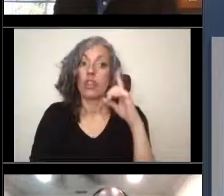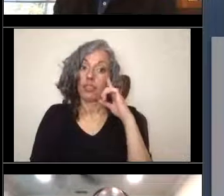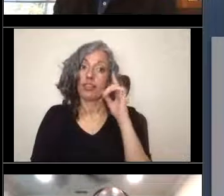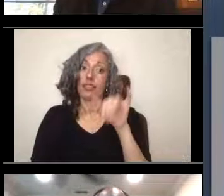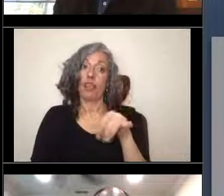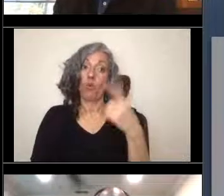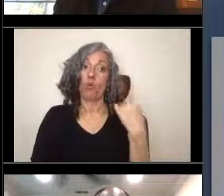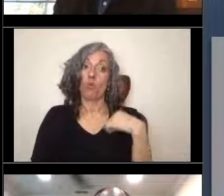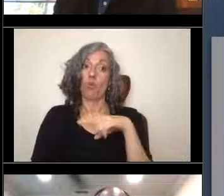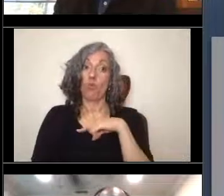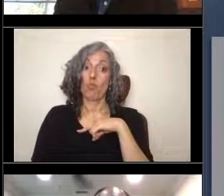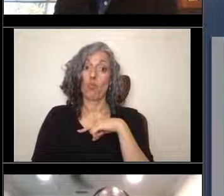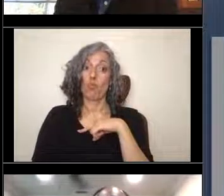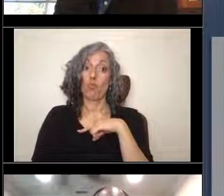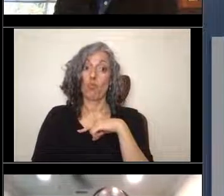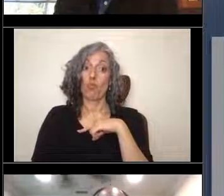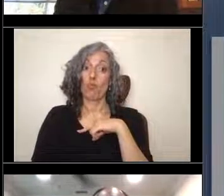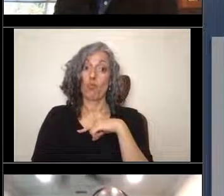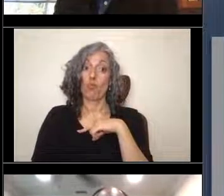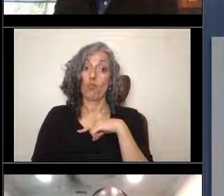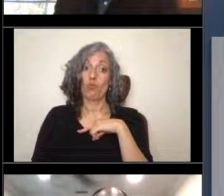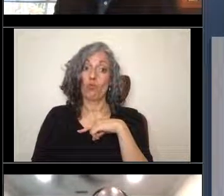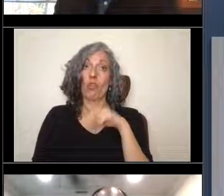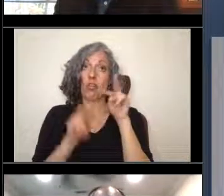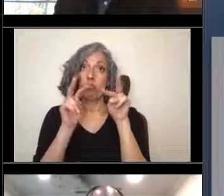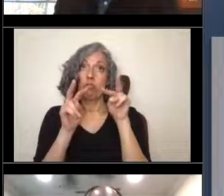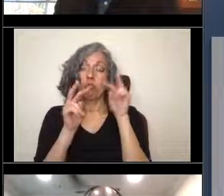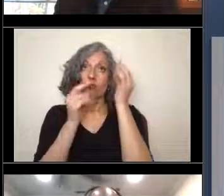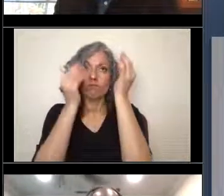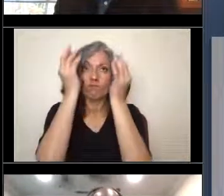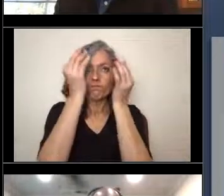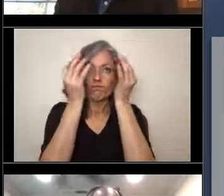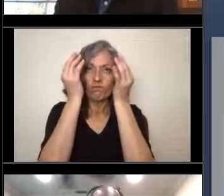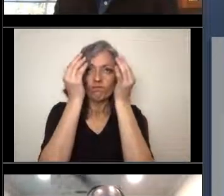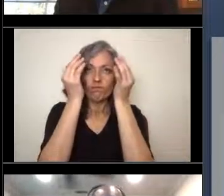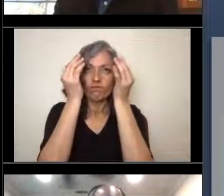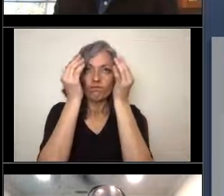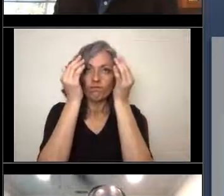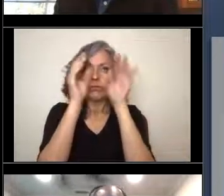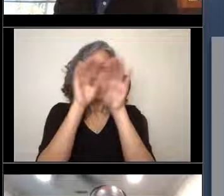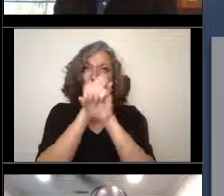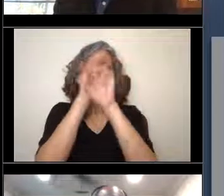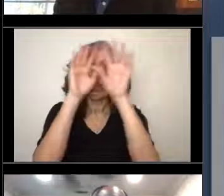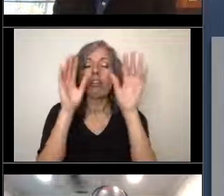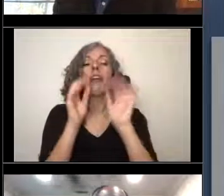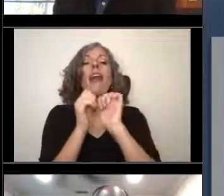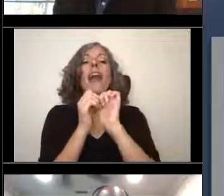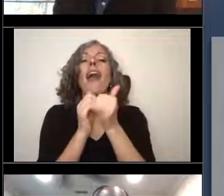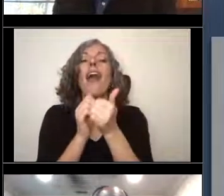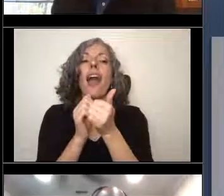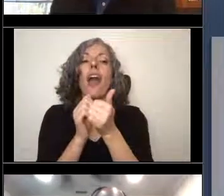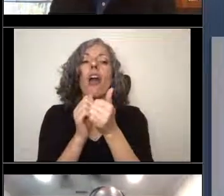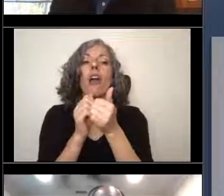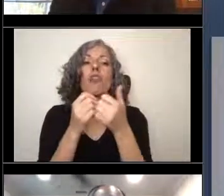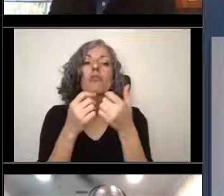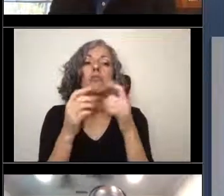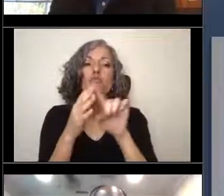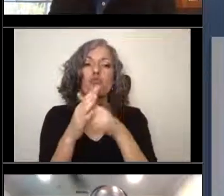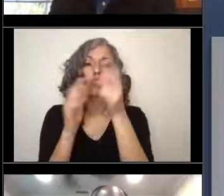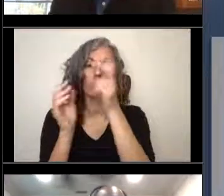really looking thoughtfully about how we start transitioning our aviation